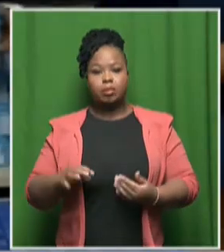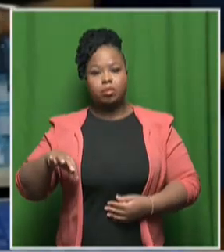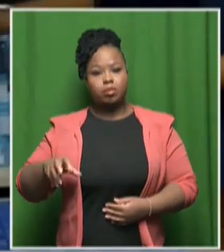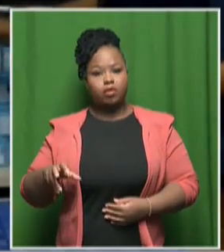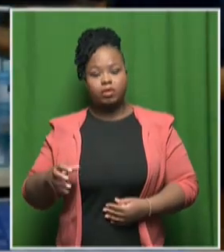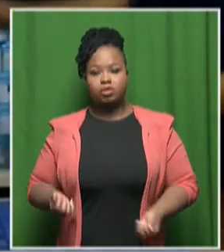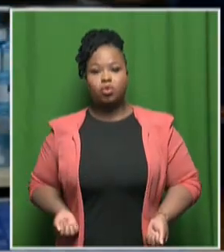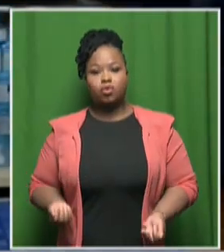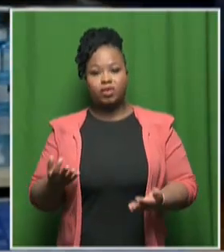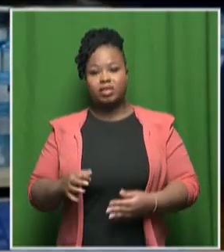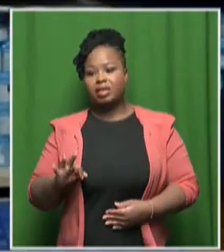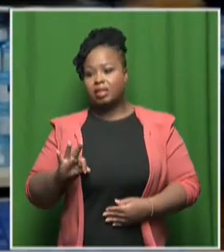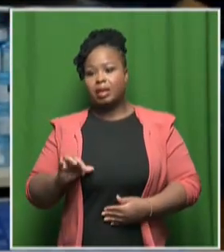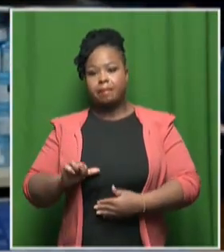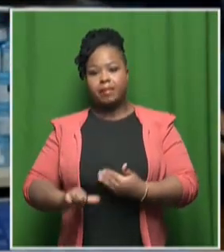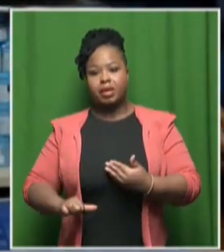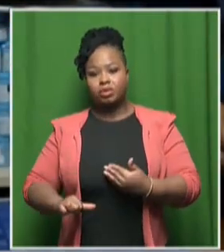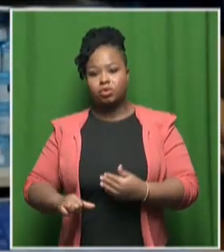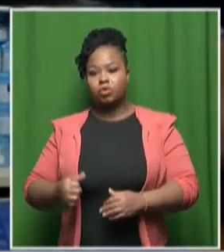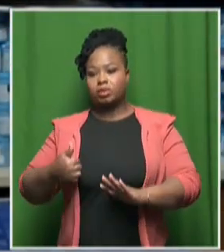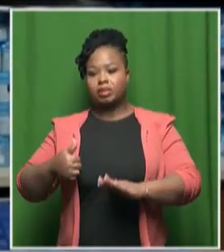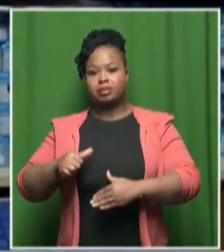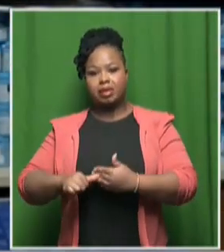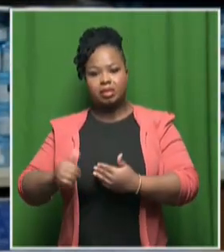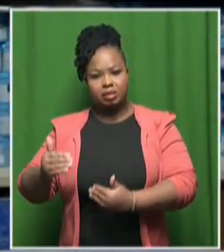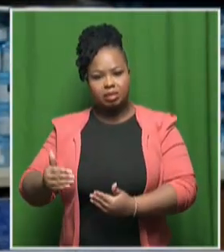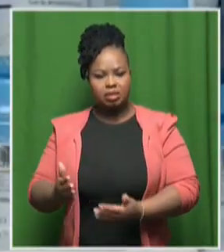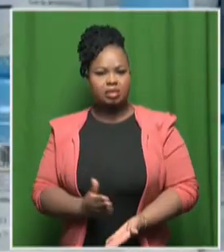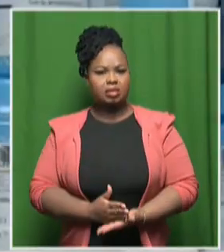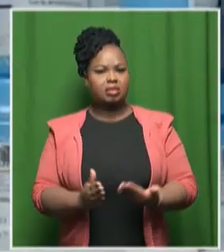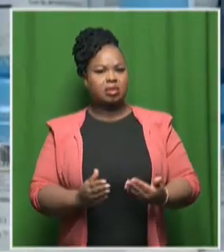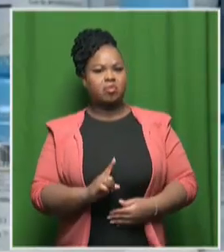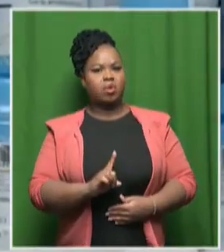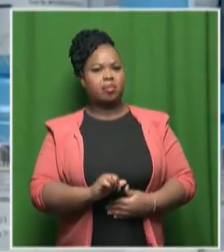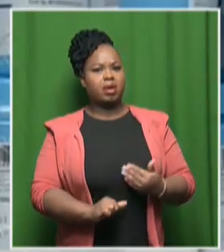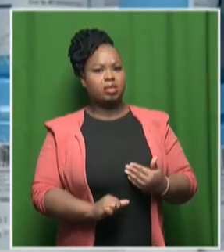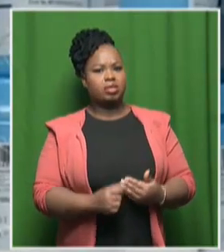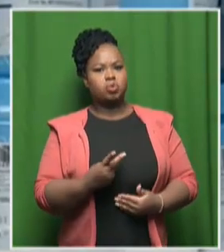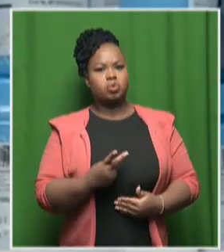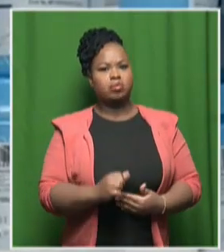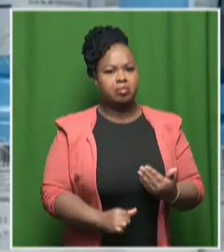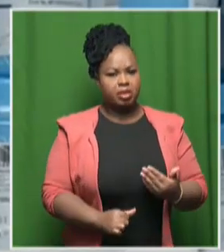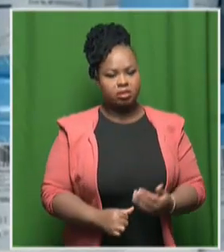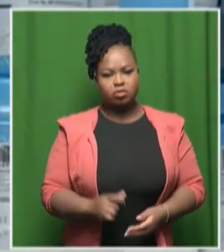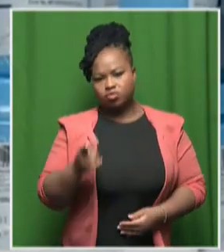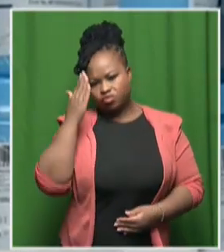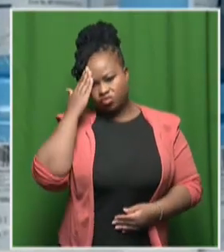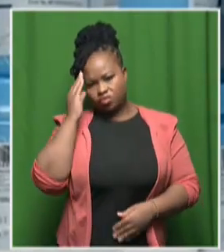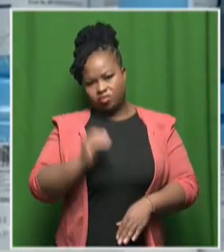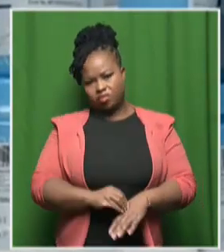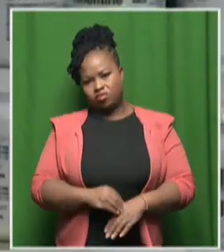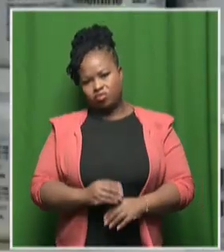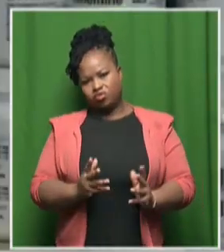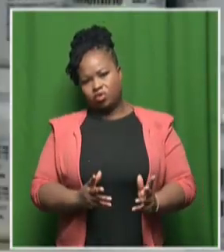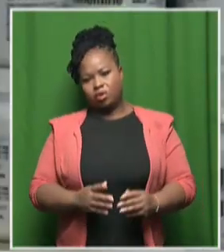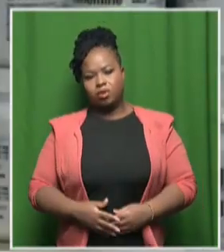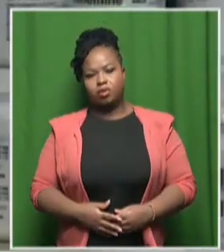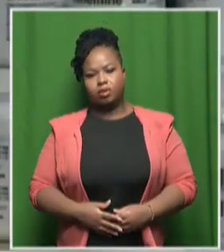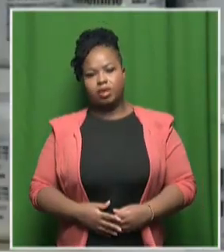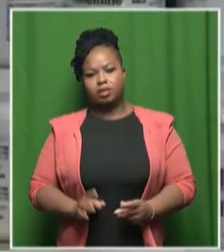offer 3 or 6 months routinely, others only provide 1 or 2 months. I know you know this problem, but how will